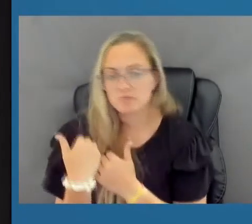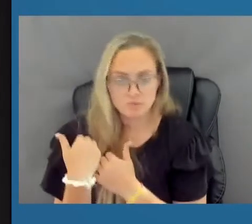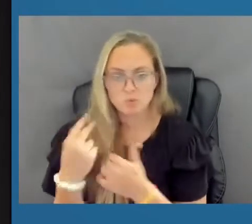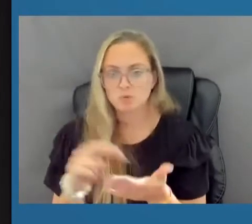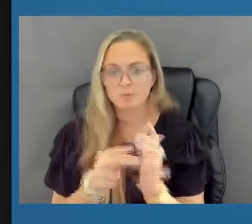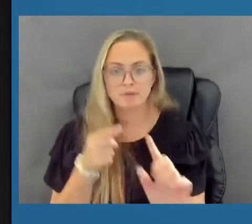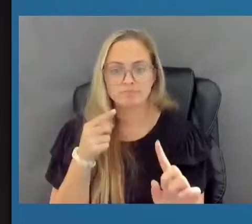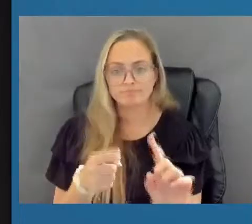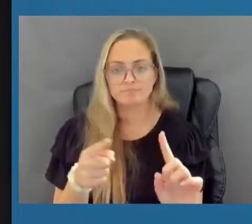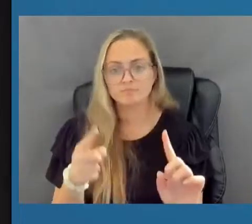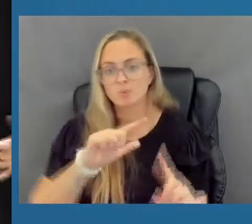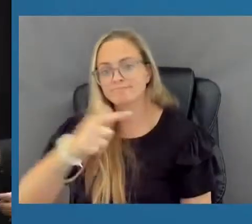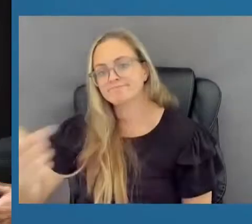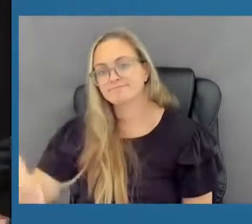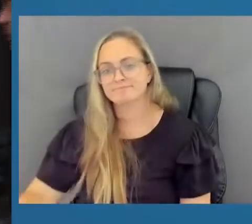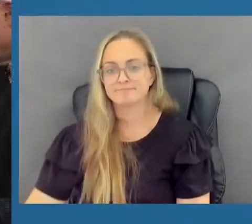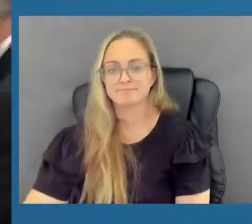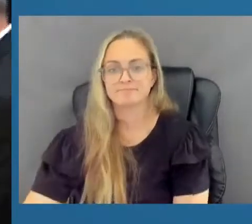Mario, take it away.